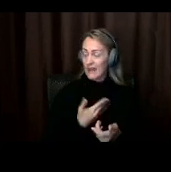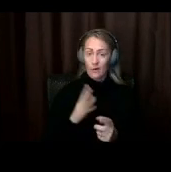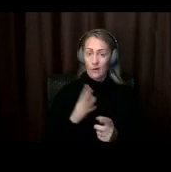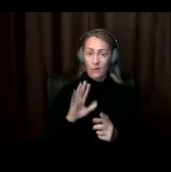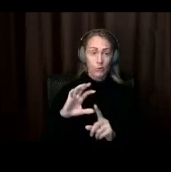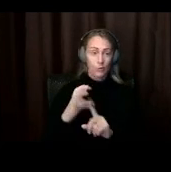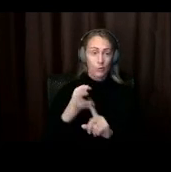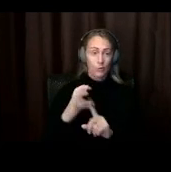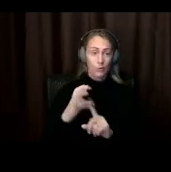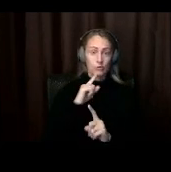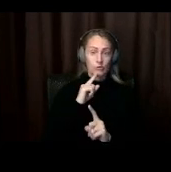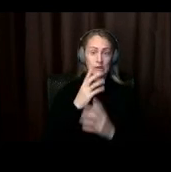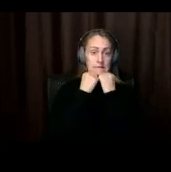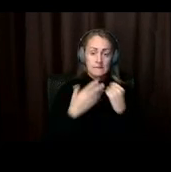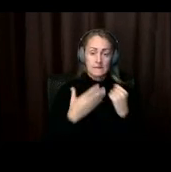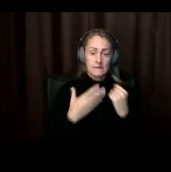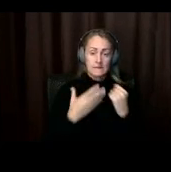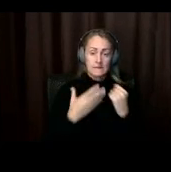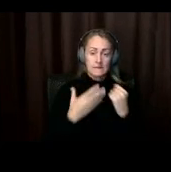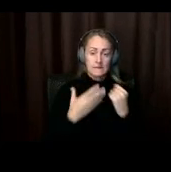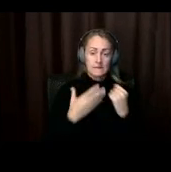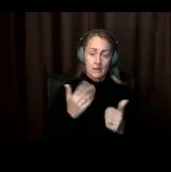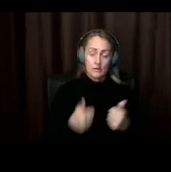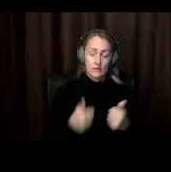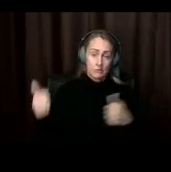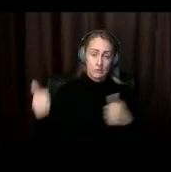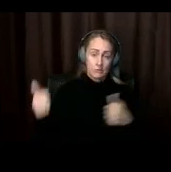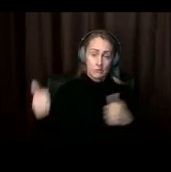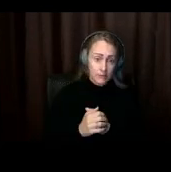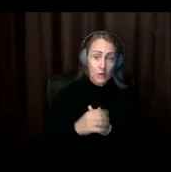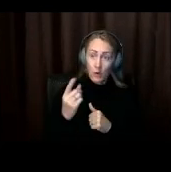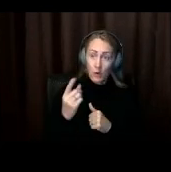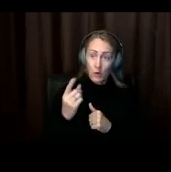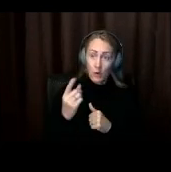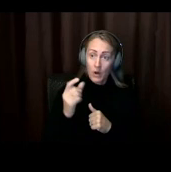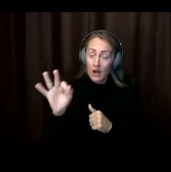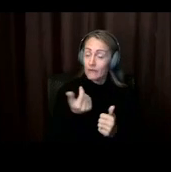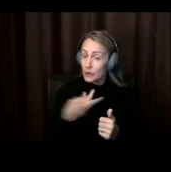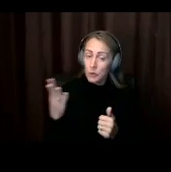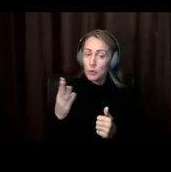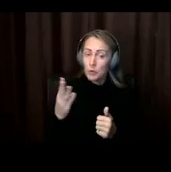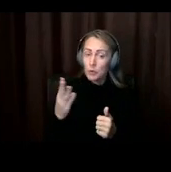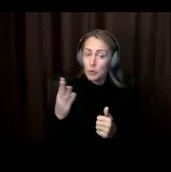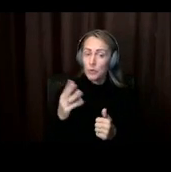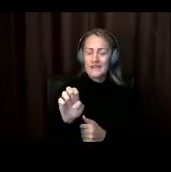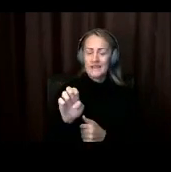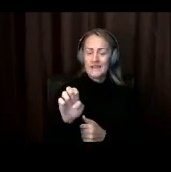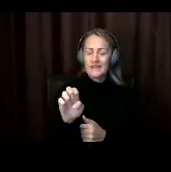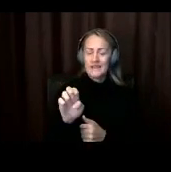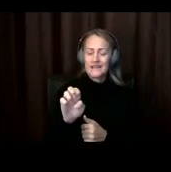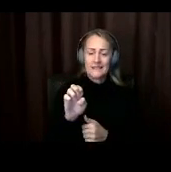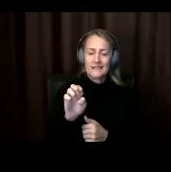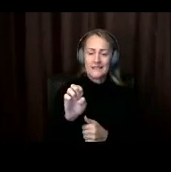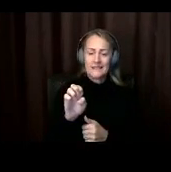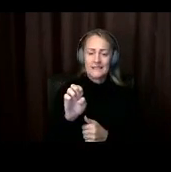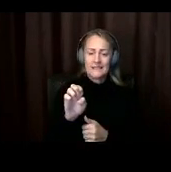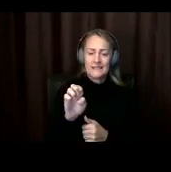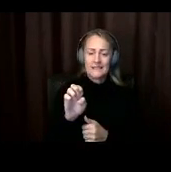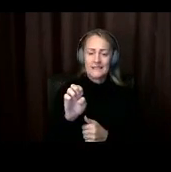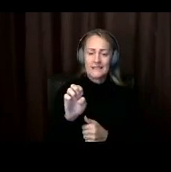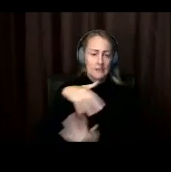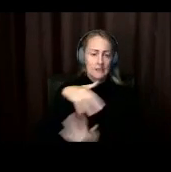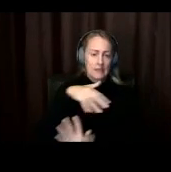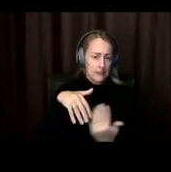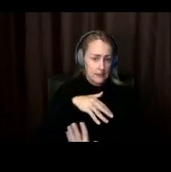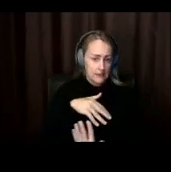white supremacy. We are one of the few race-based slave societies in the history of the world. White